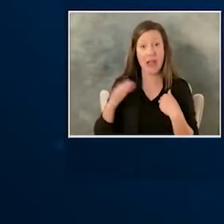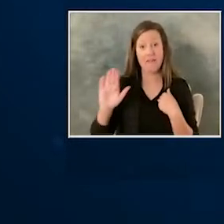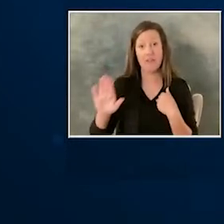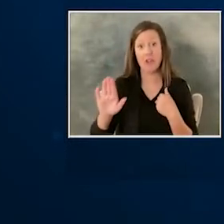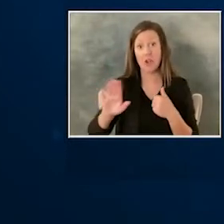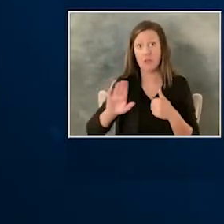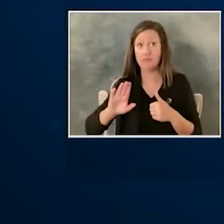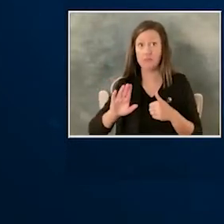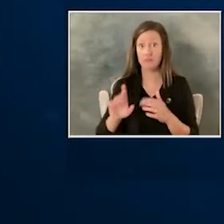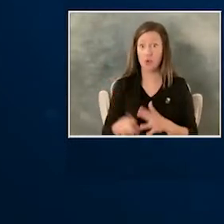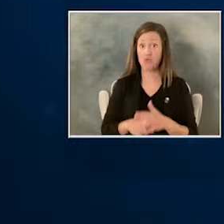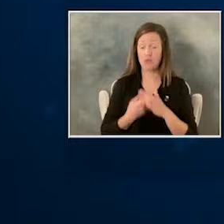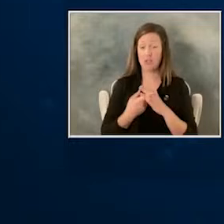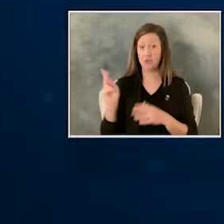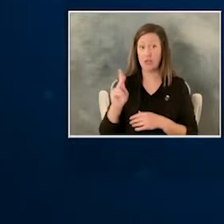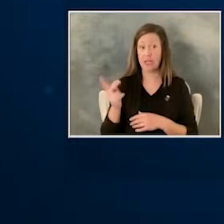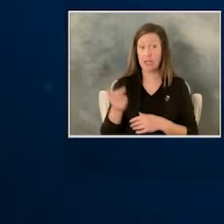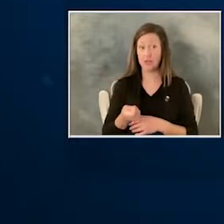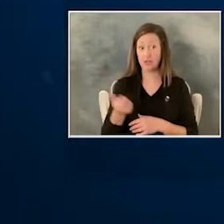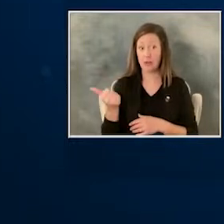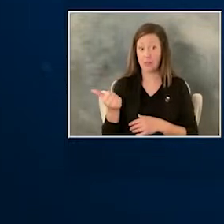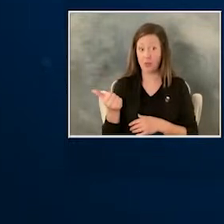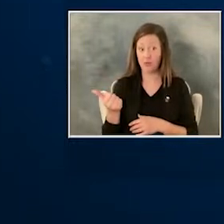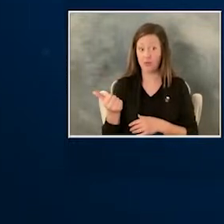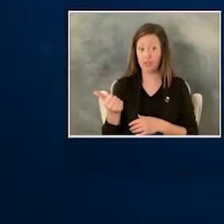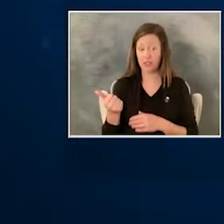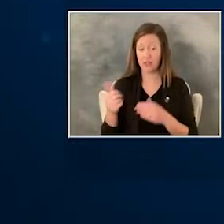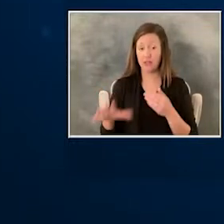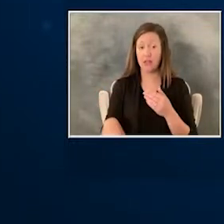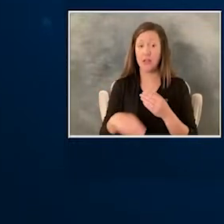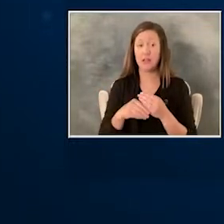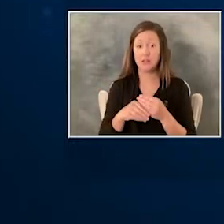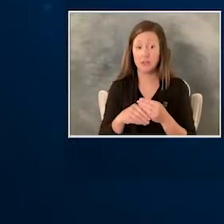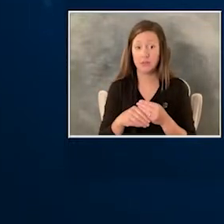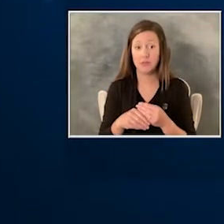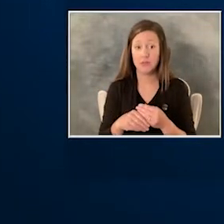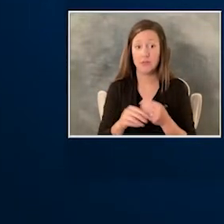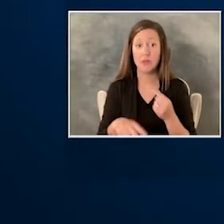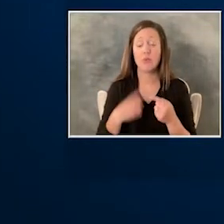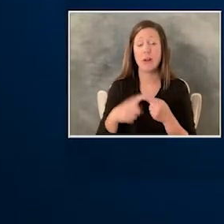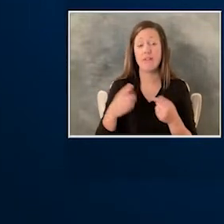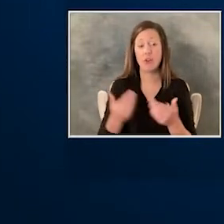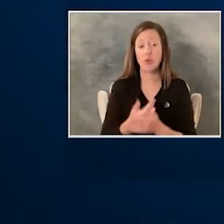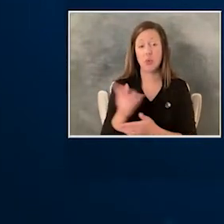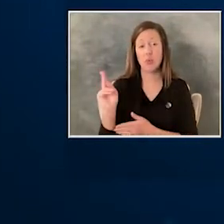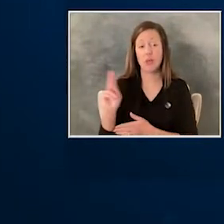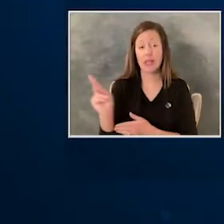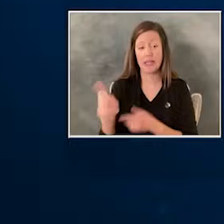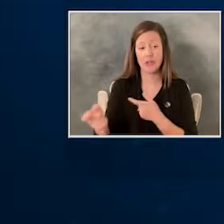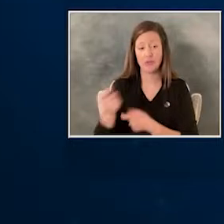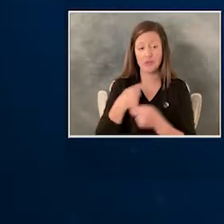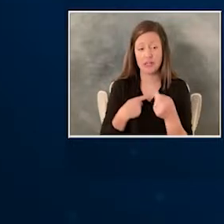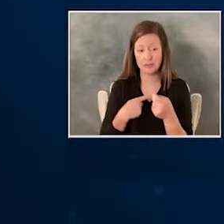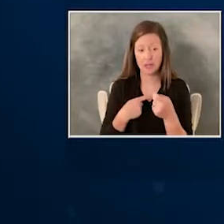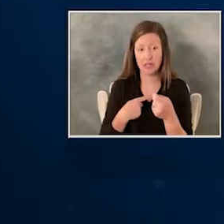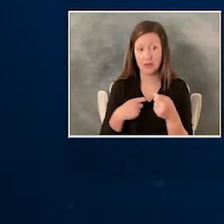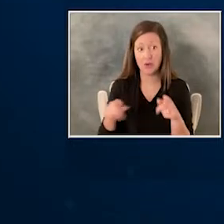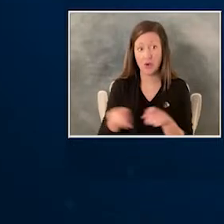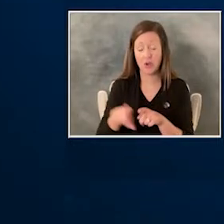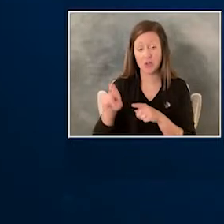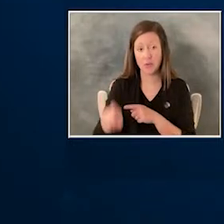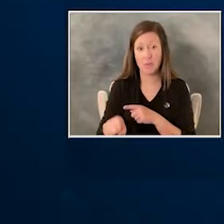kidneys removed? Additionally, when the new kidney is transplanted, is it necessary to also transplant a